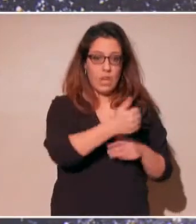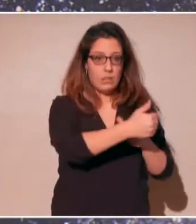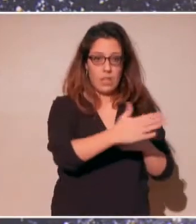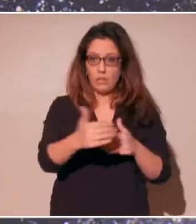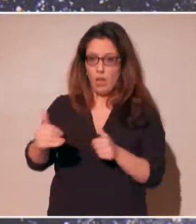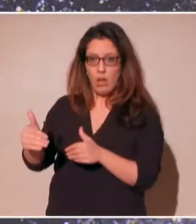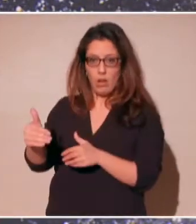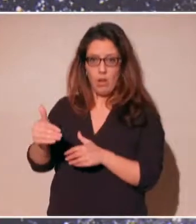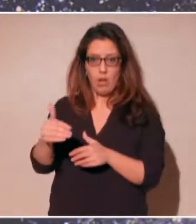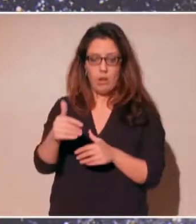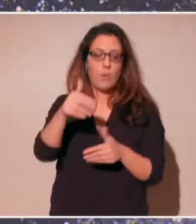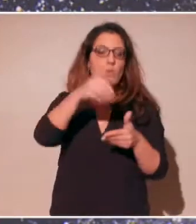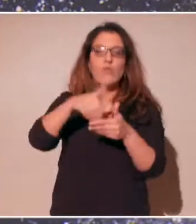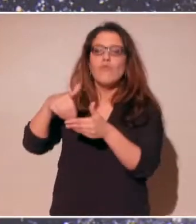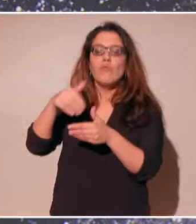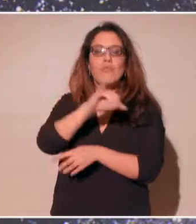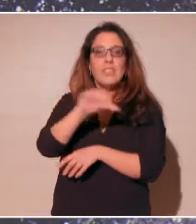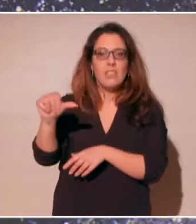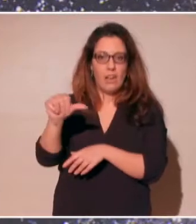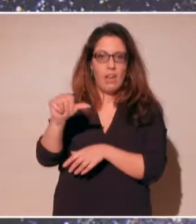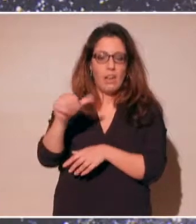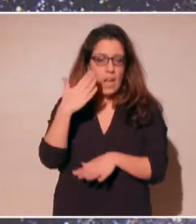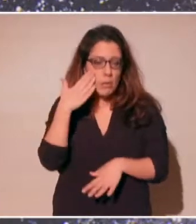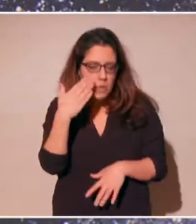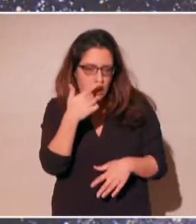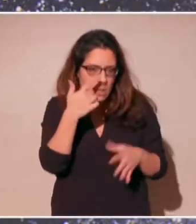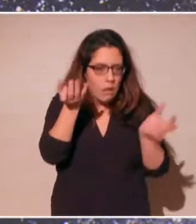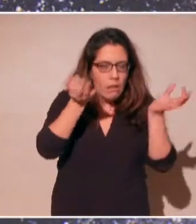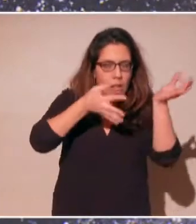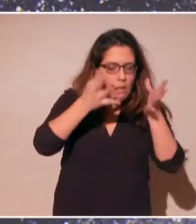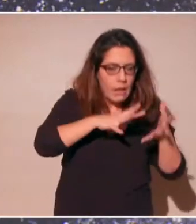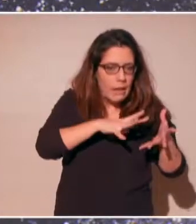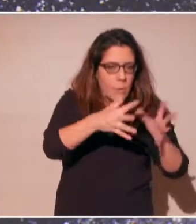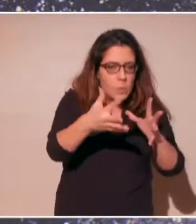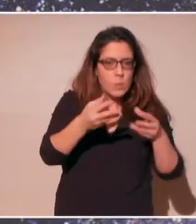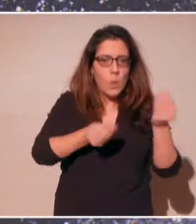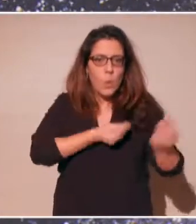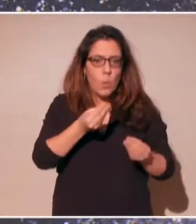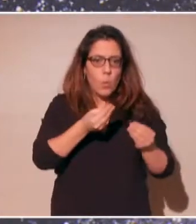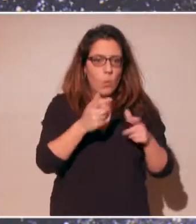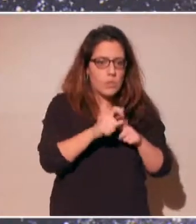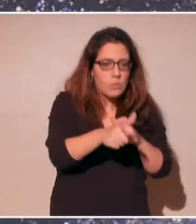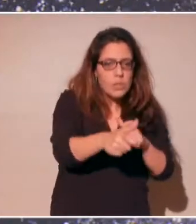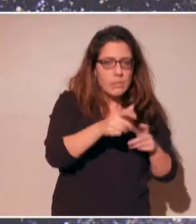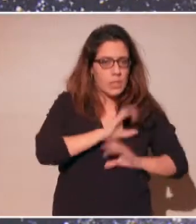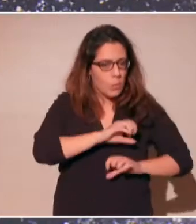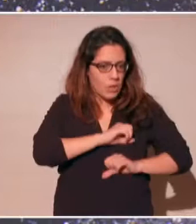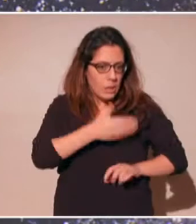passing, be able to actually move faster. If we're dealing with AI, if there are